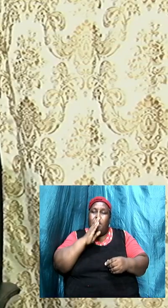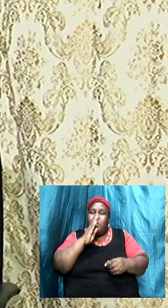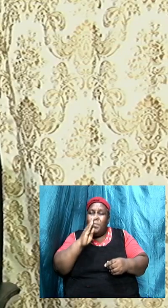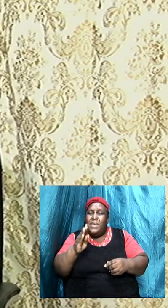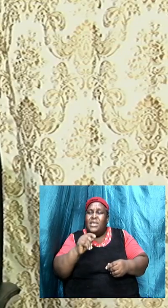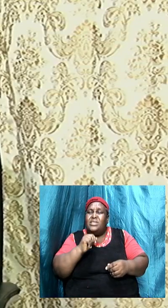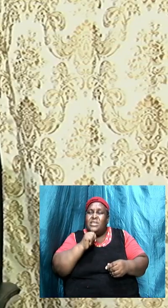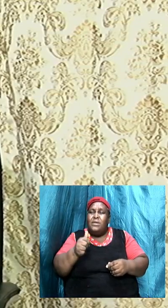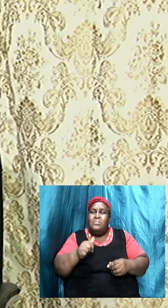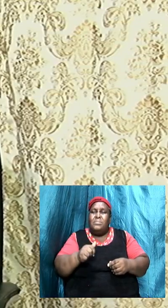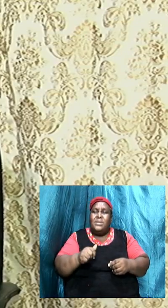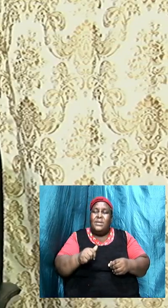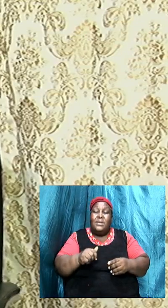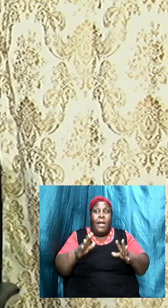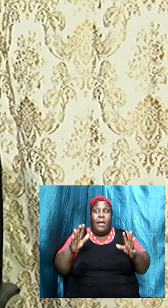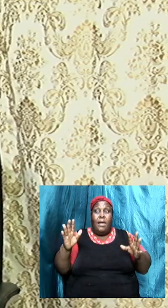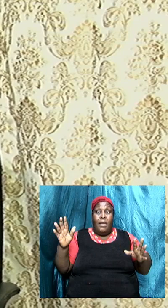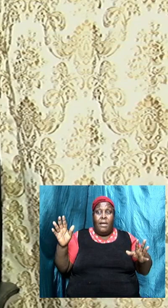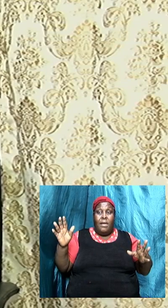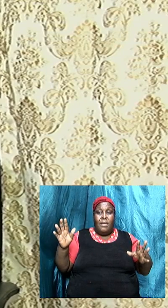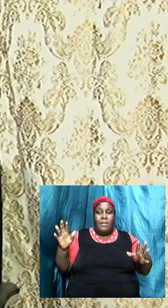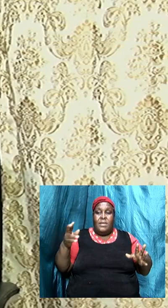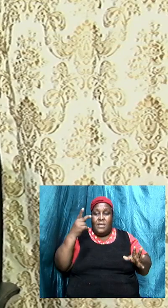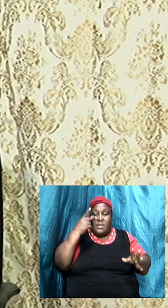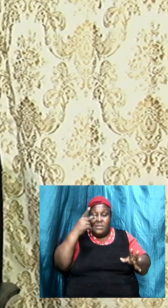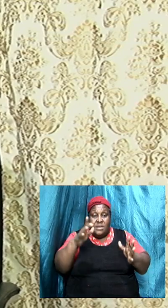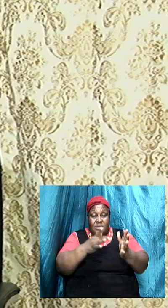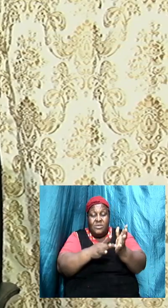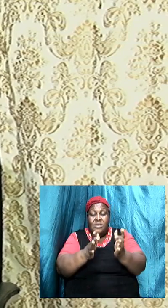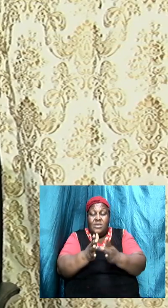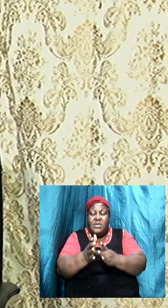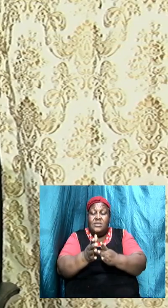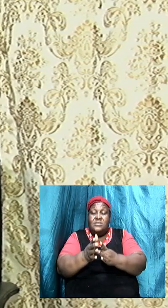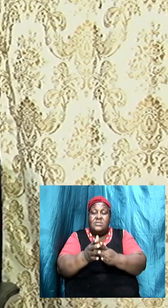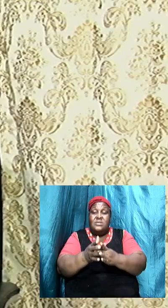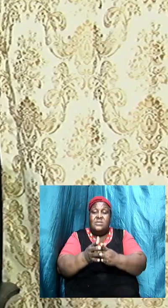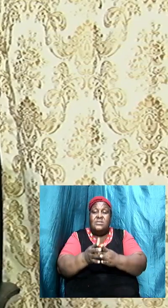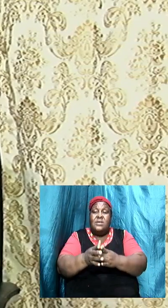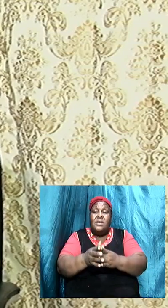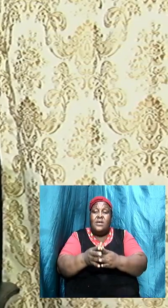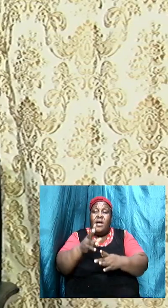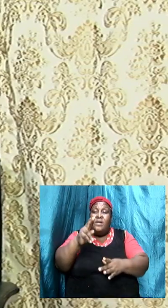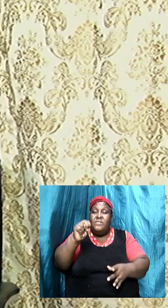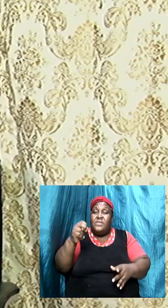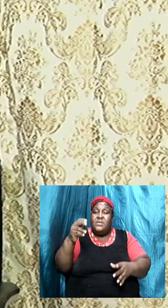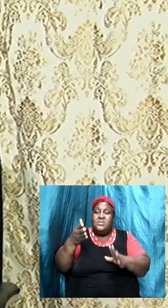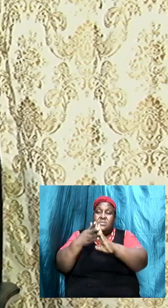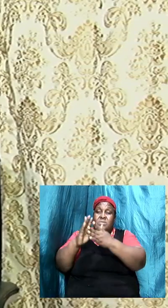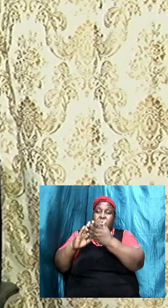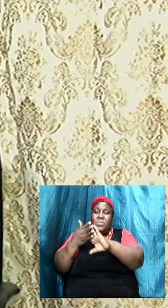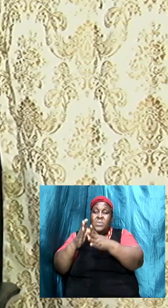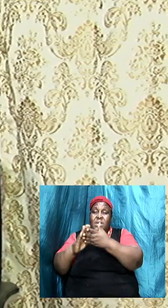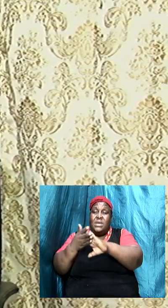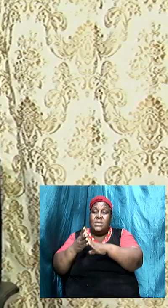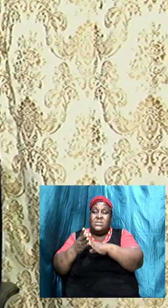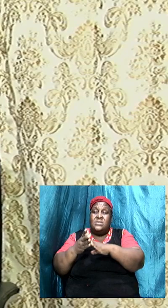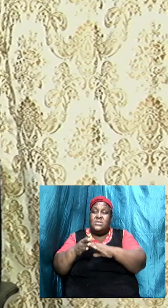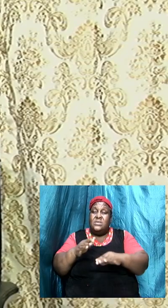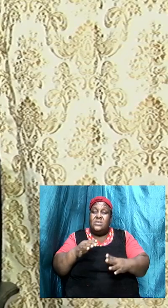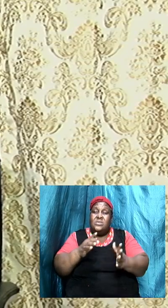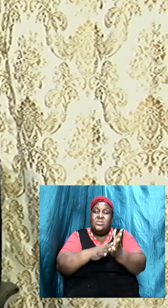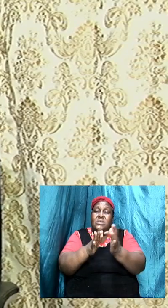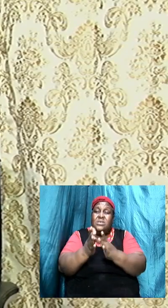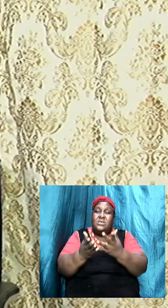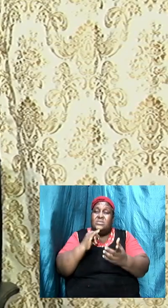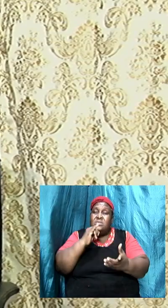Nazareth, who was crucified. He is risen. He is not here. See the place